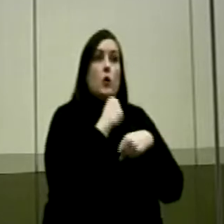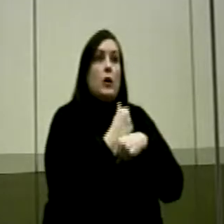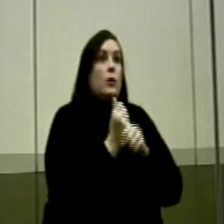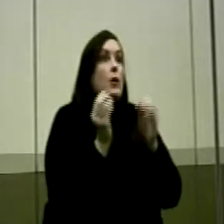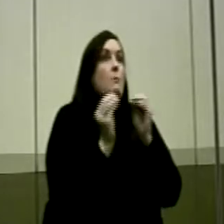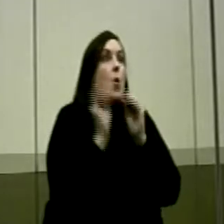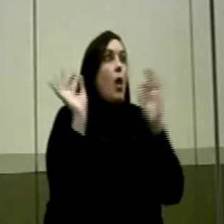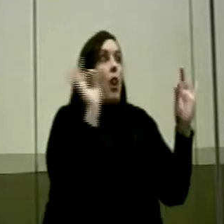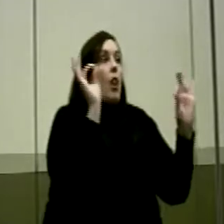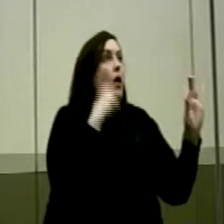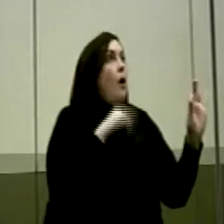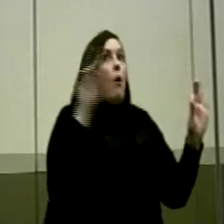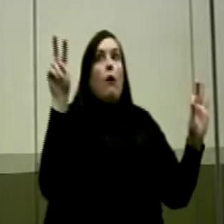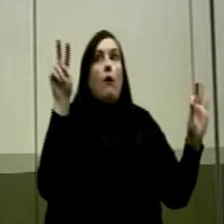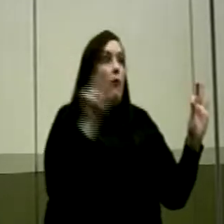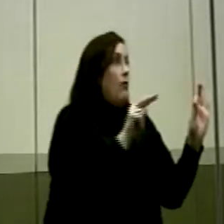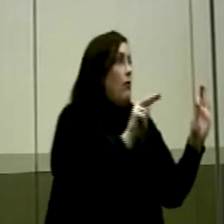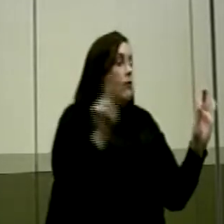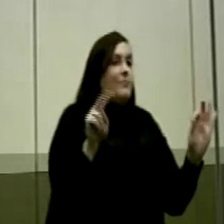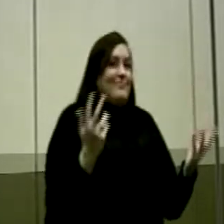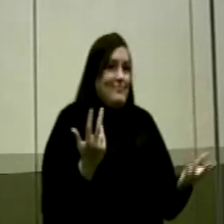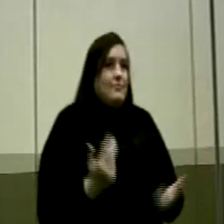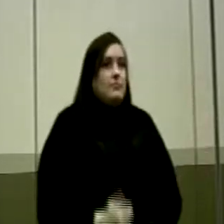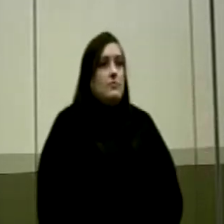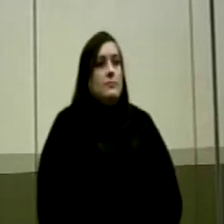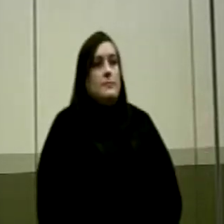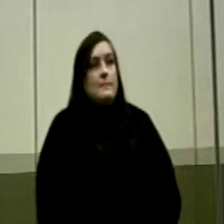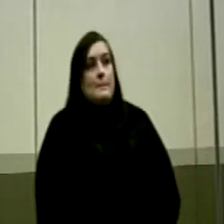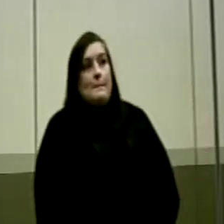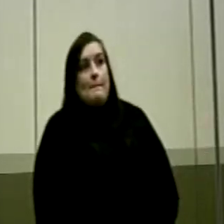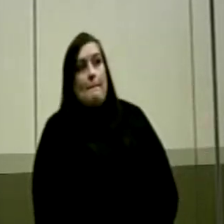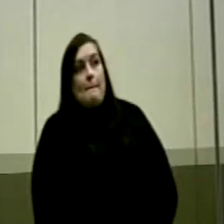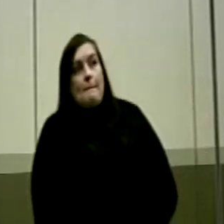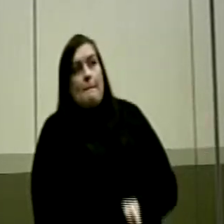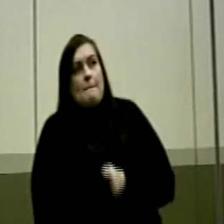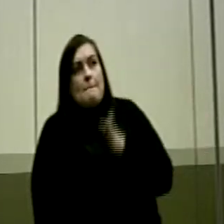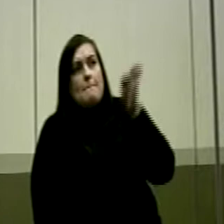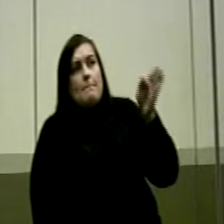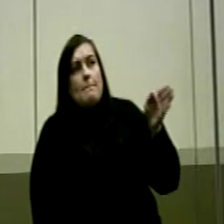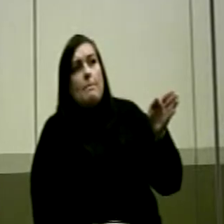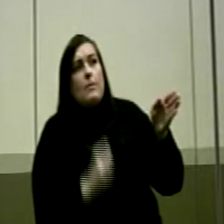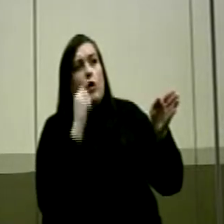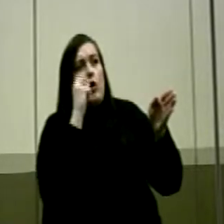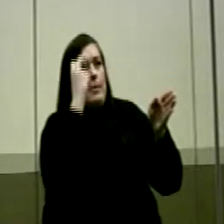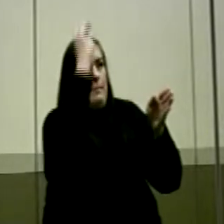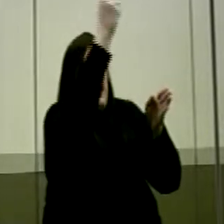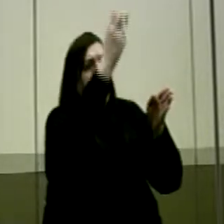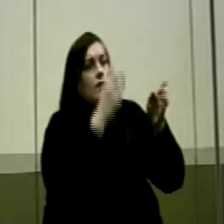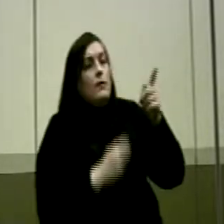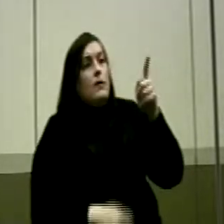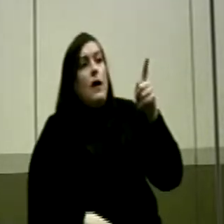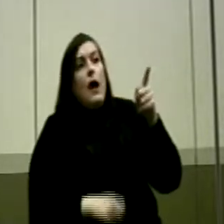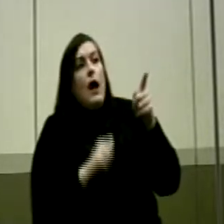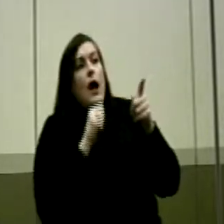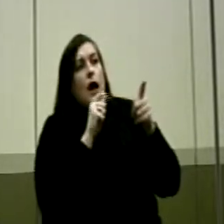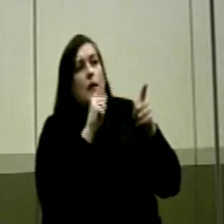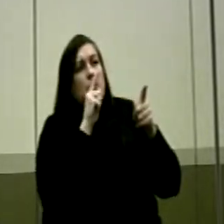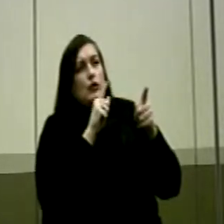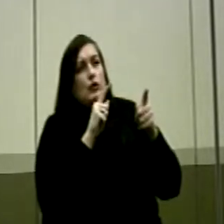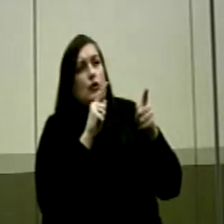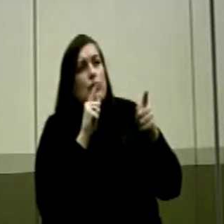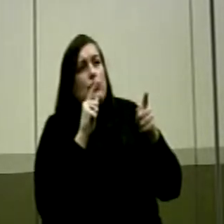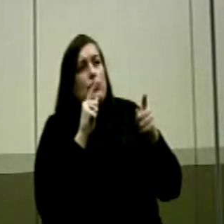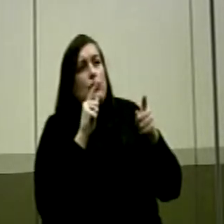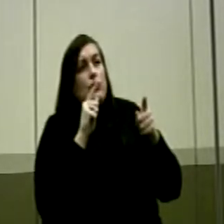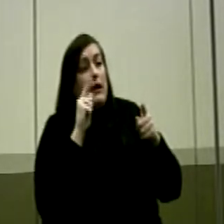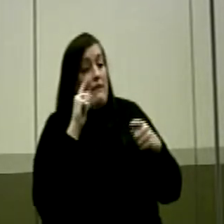from the movement from the system, right? Right, good. I don't know if it's really for the procedure itself, but it's more we discussed